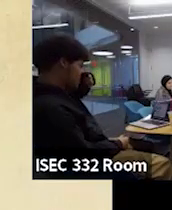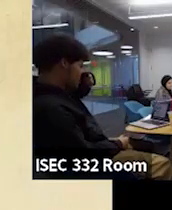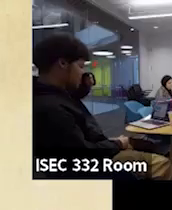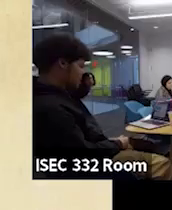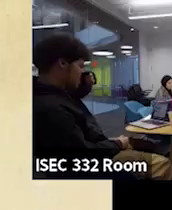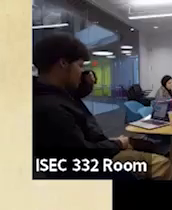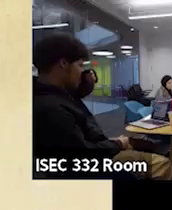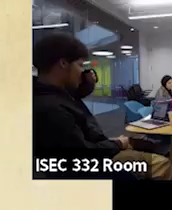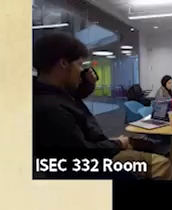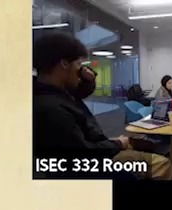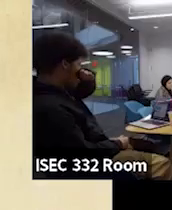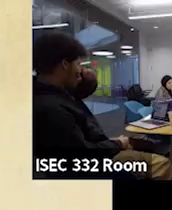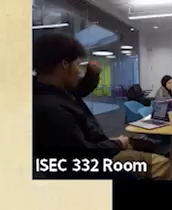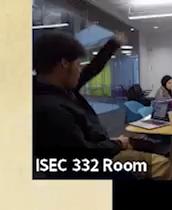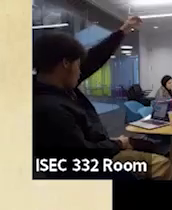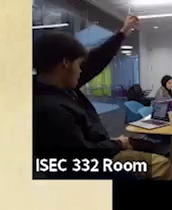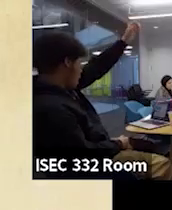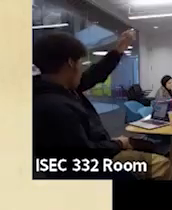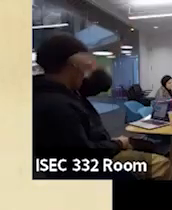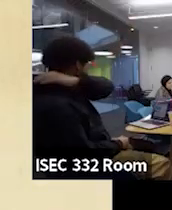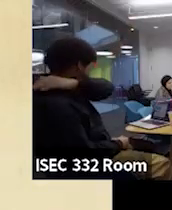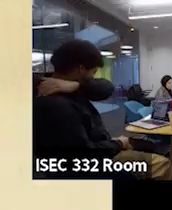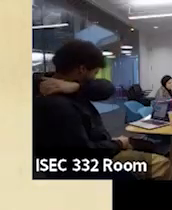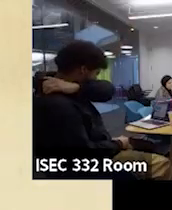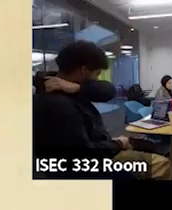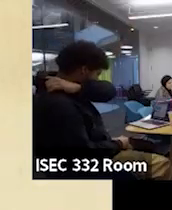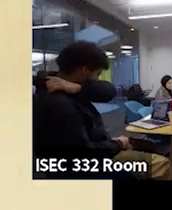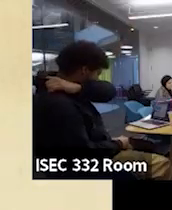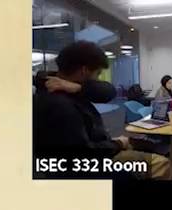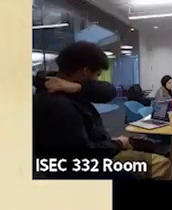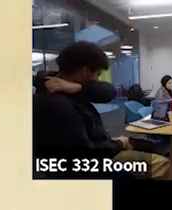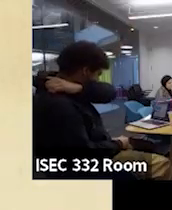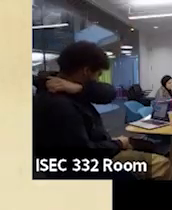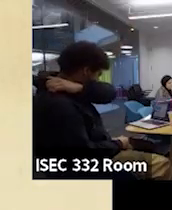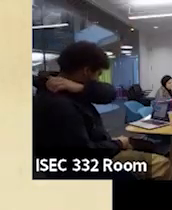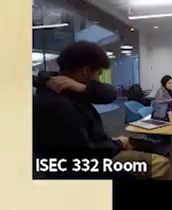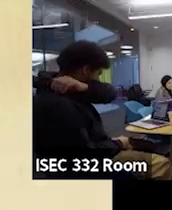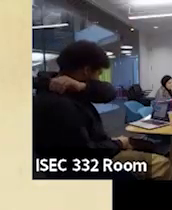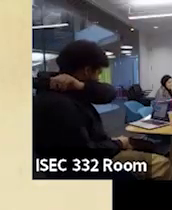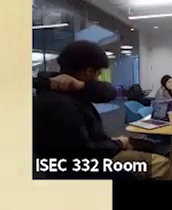some protections under that. So I was just curious to get your thoughts on like